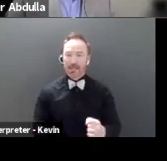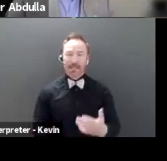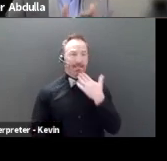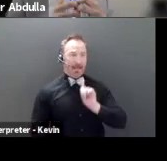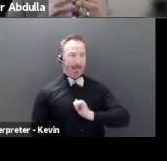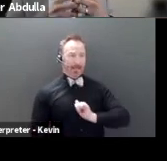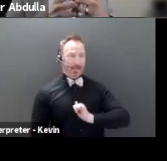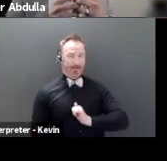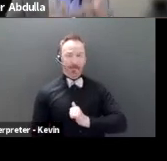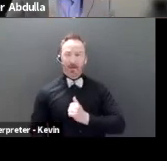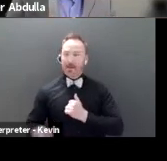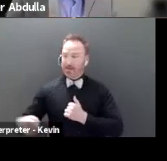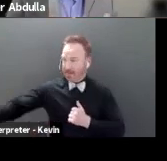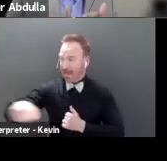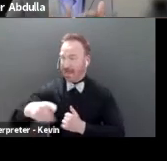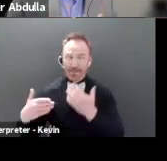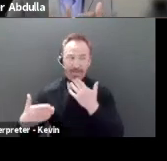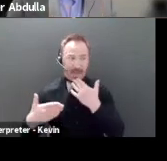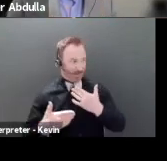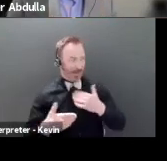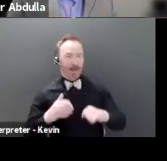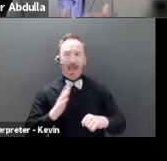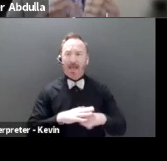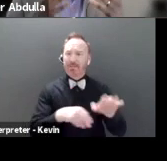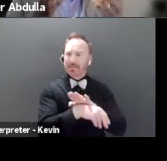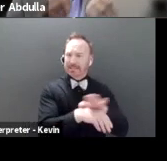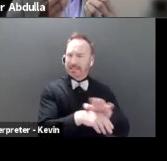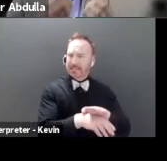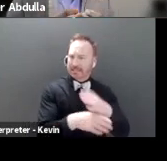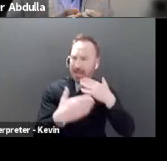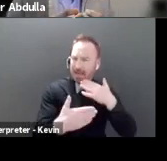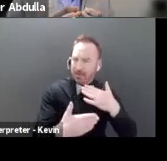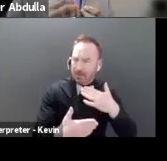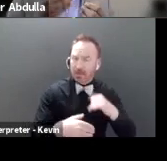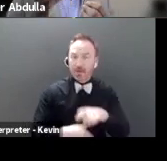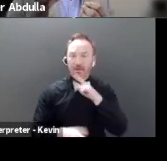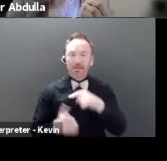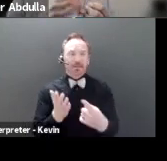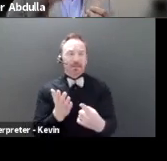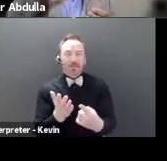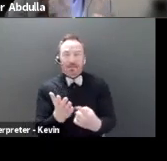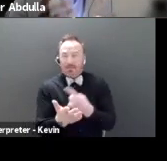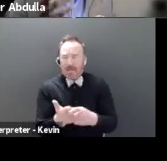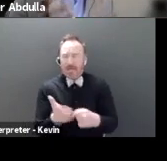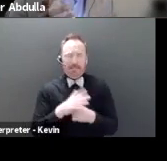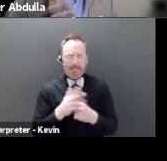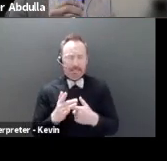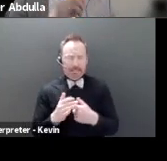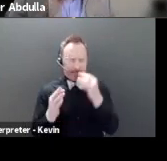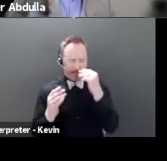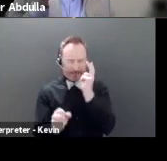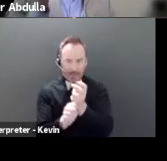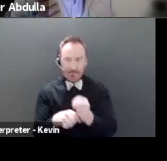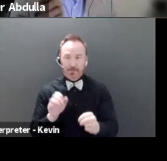you. It's often very difficult to think through or make the transition from I